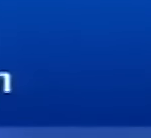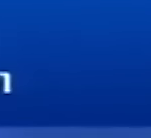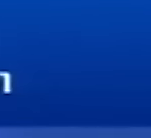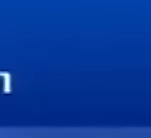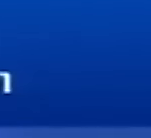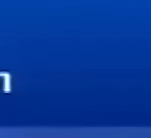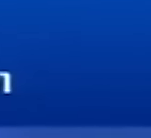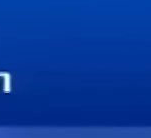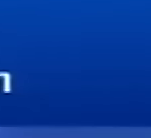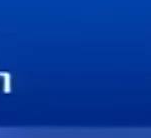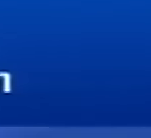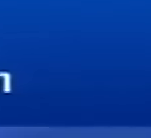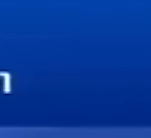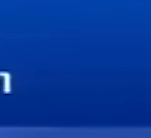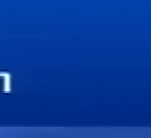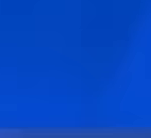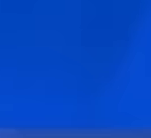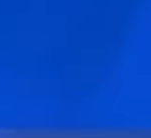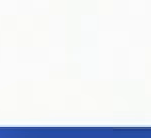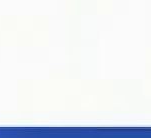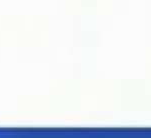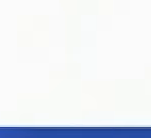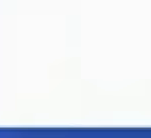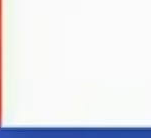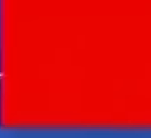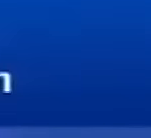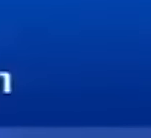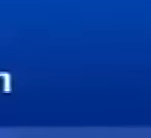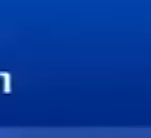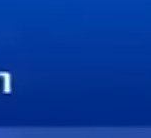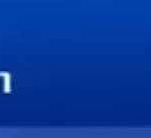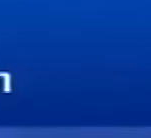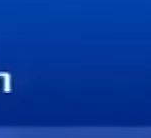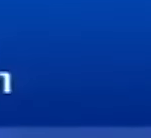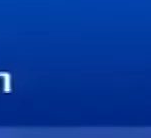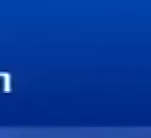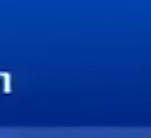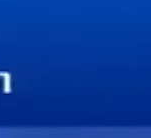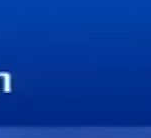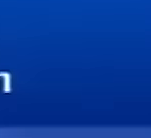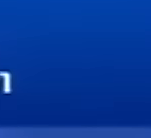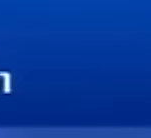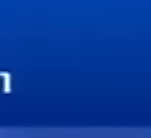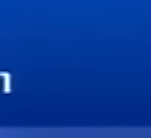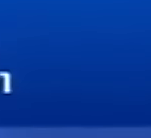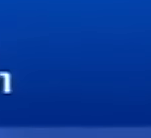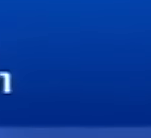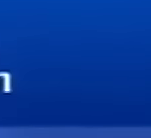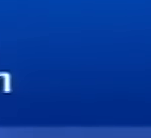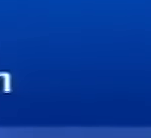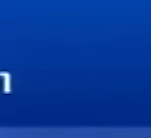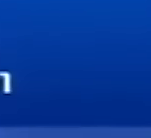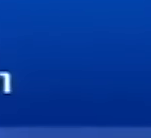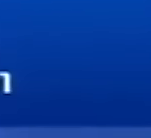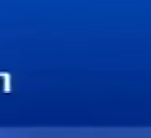robust turnaround path after the merger of the two businesses to touch 1.22 billion shillings. Gross premiums were up